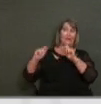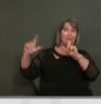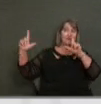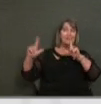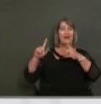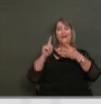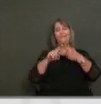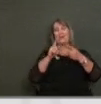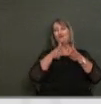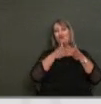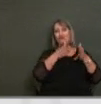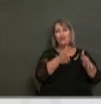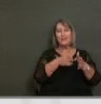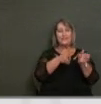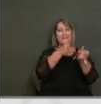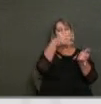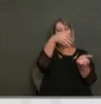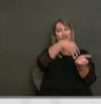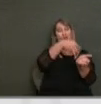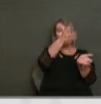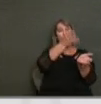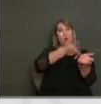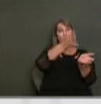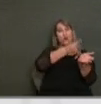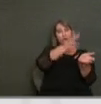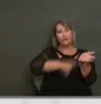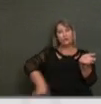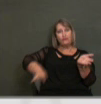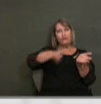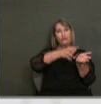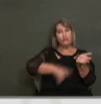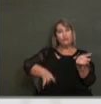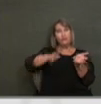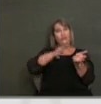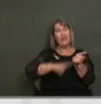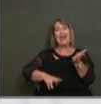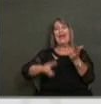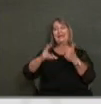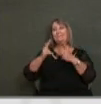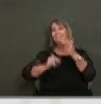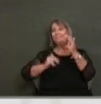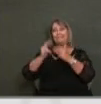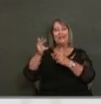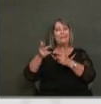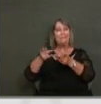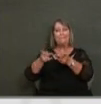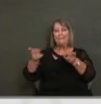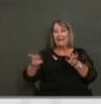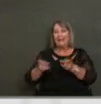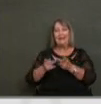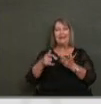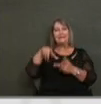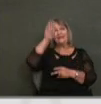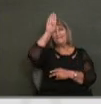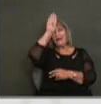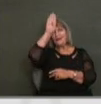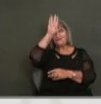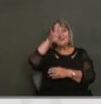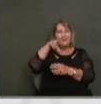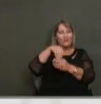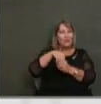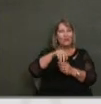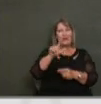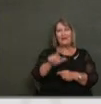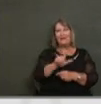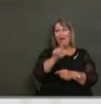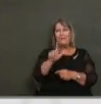streets, parks, drainage, air transportation, municipal facilities. We have fire stations included